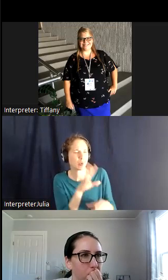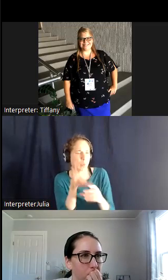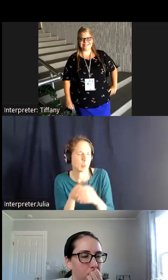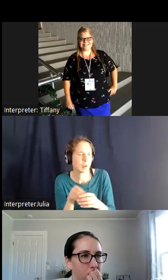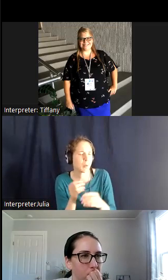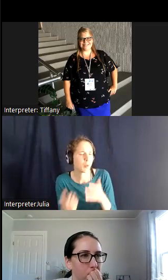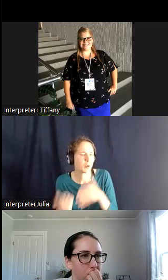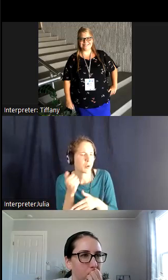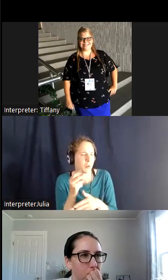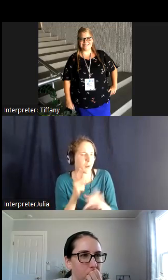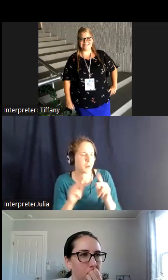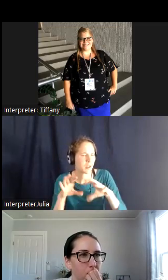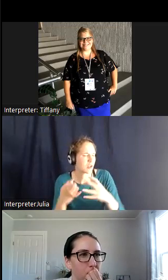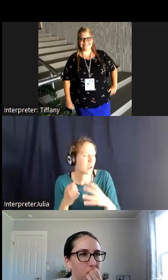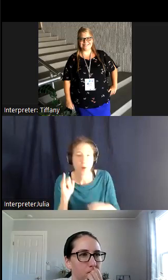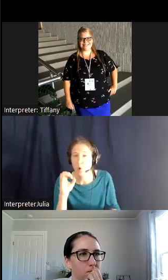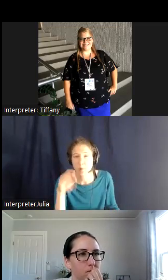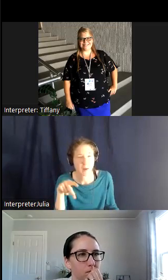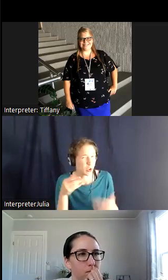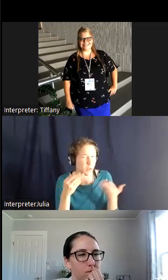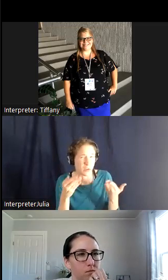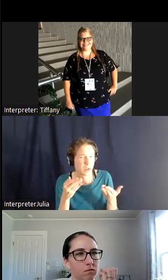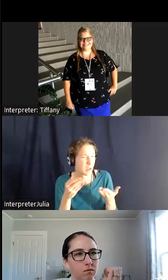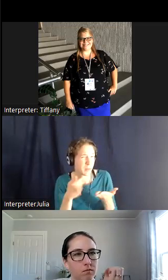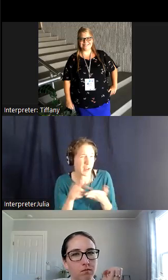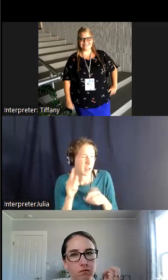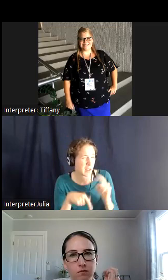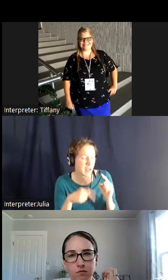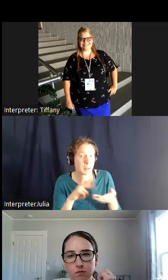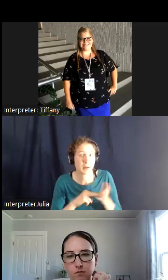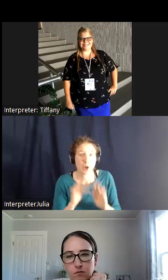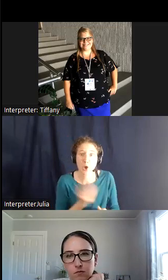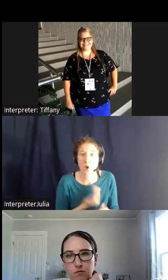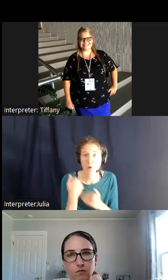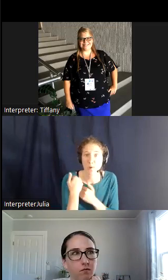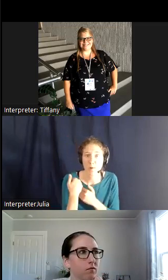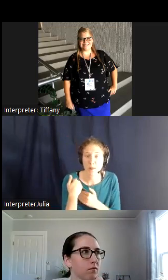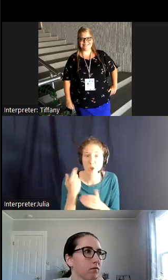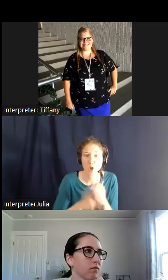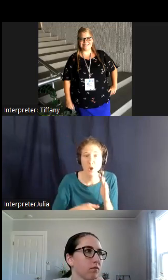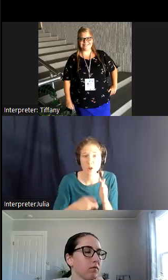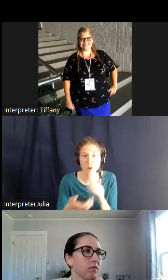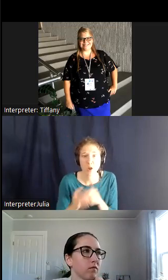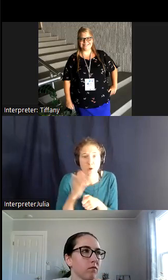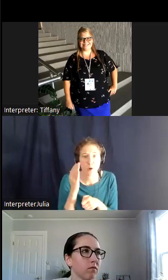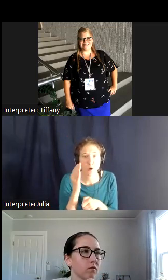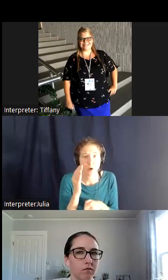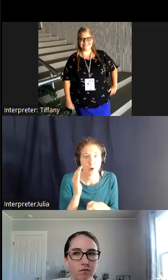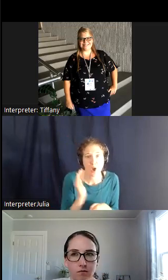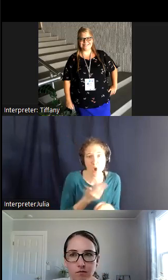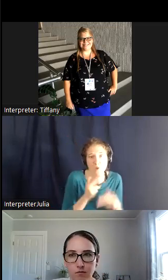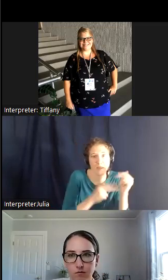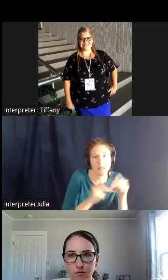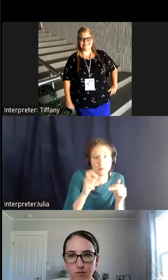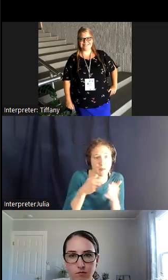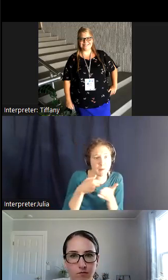to pay for IOP services, it is our responsibility to cover these costs as a facility. Anyone on the BHA